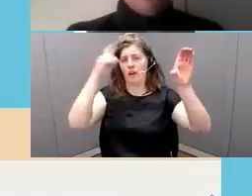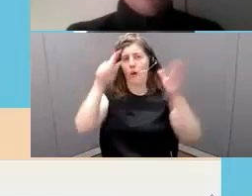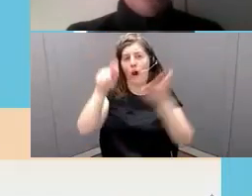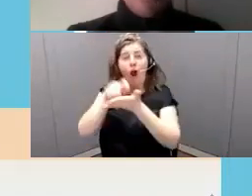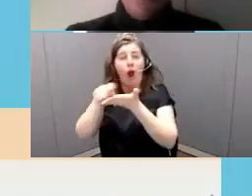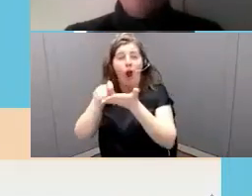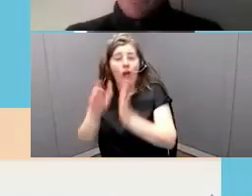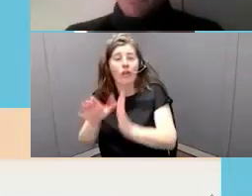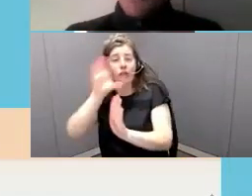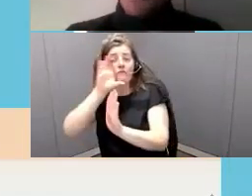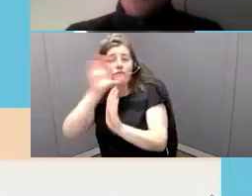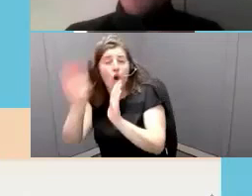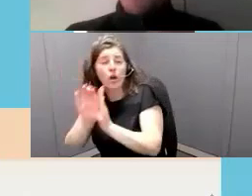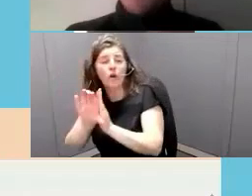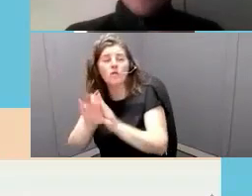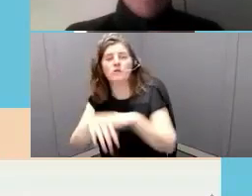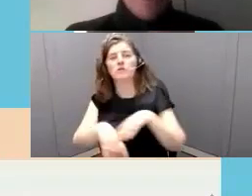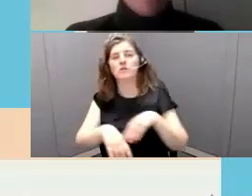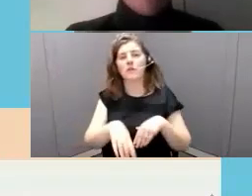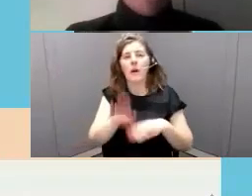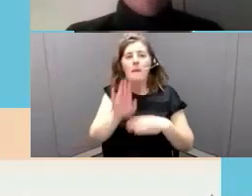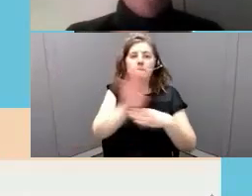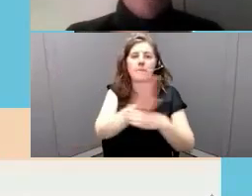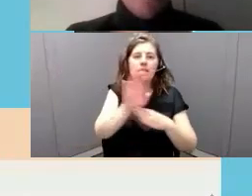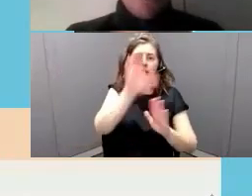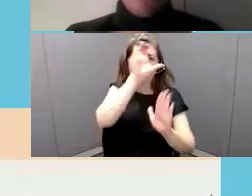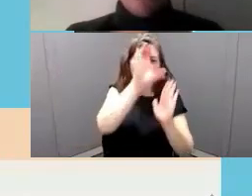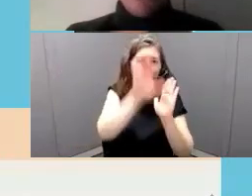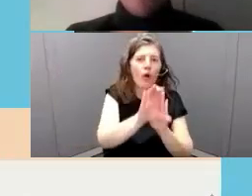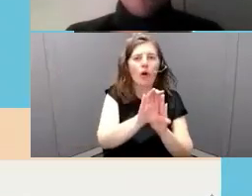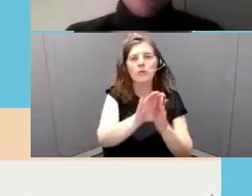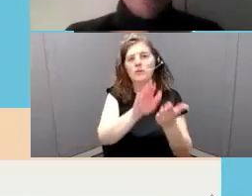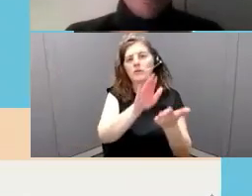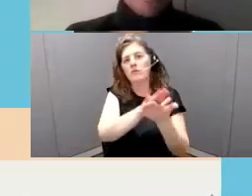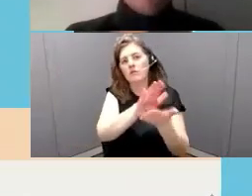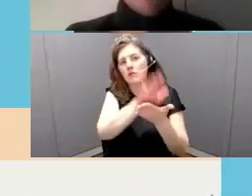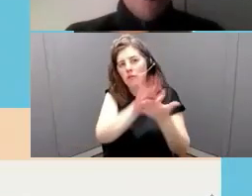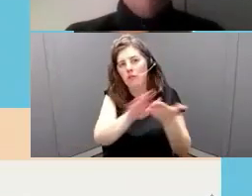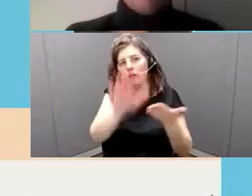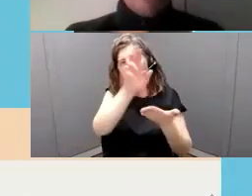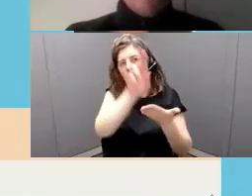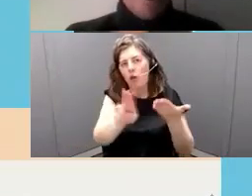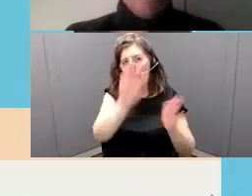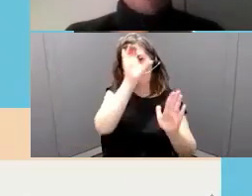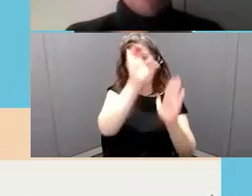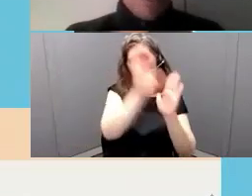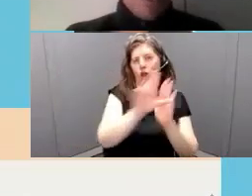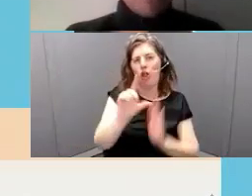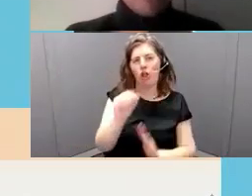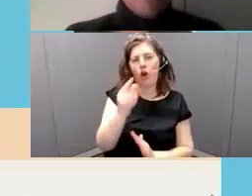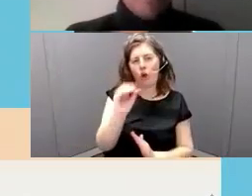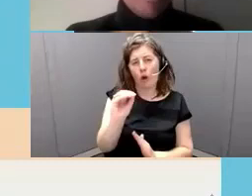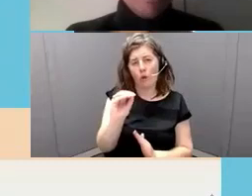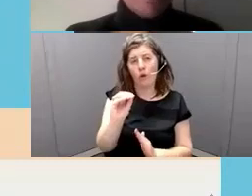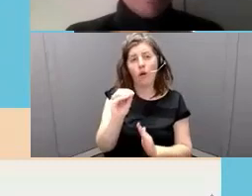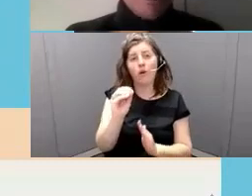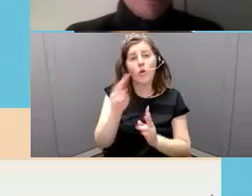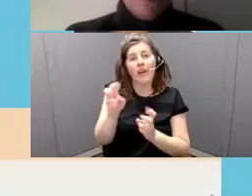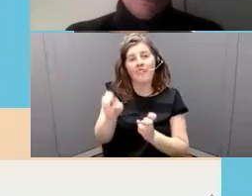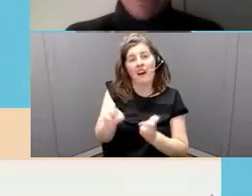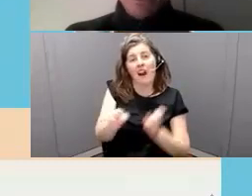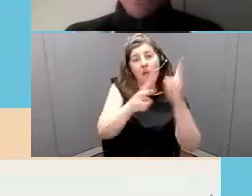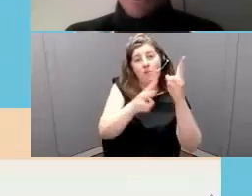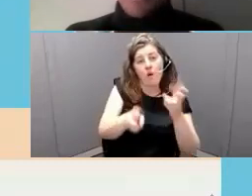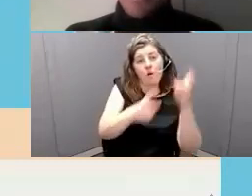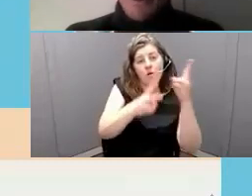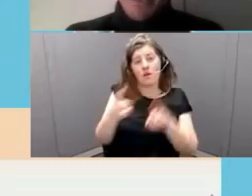photos, company logos, and institution logos. You can upload up to 8 apiece